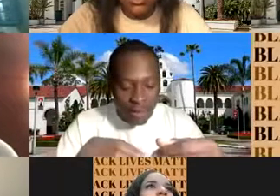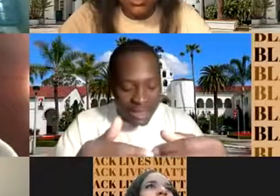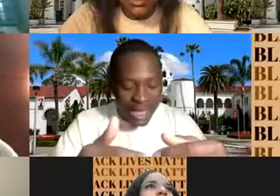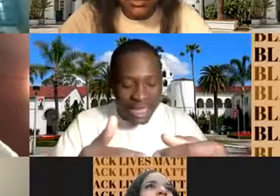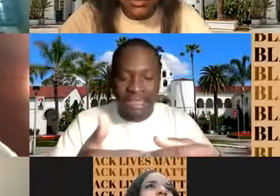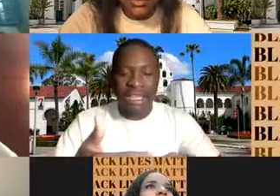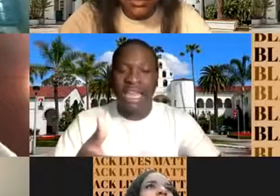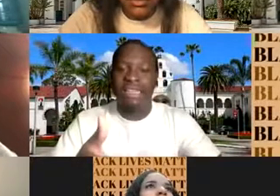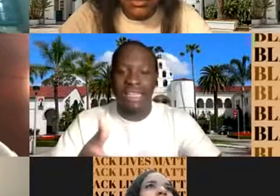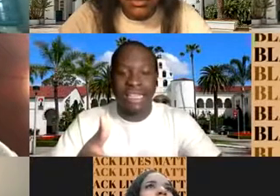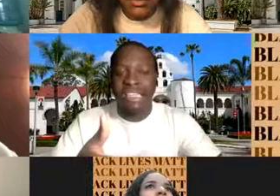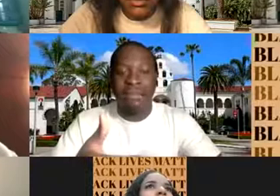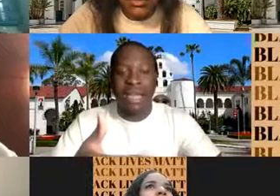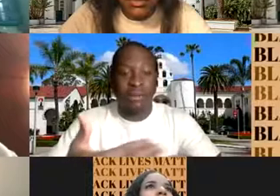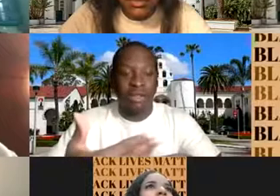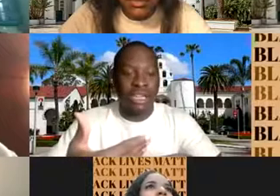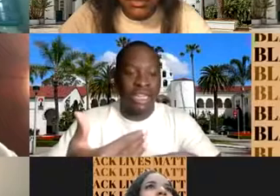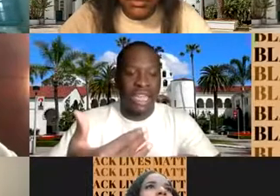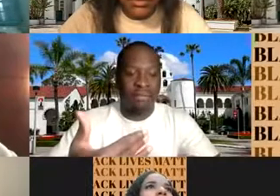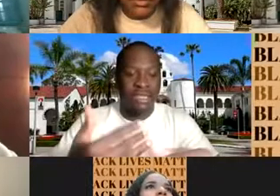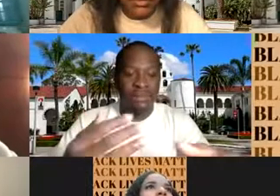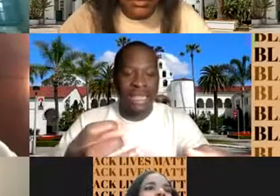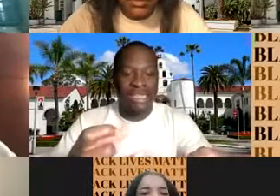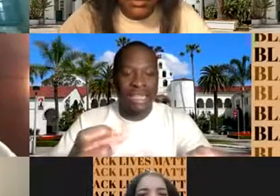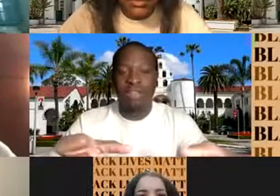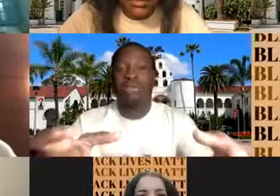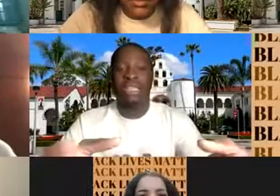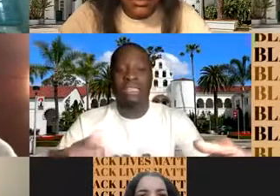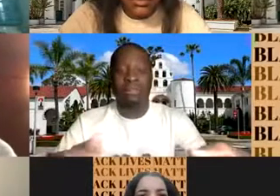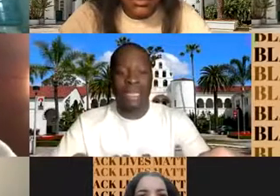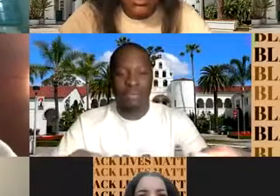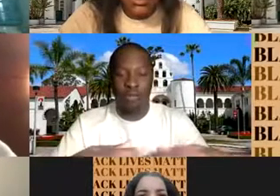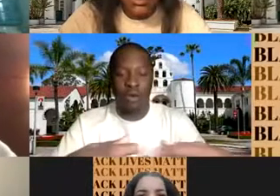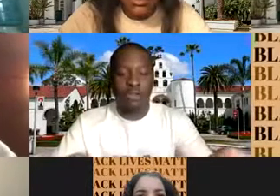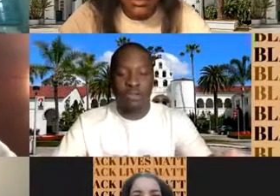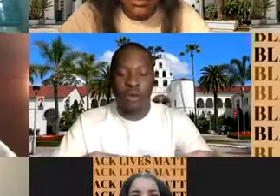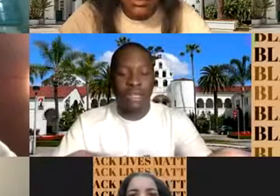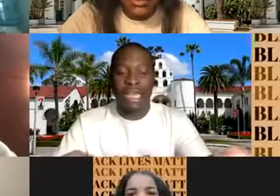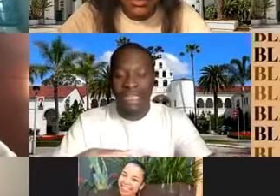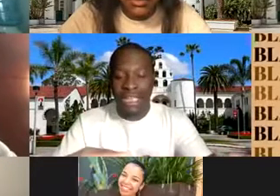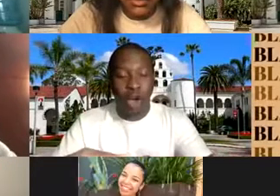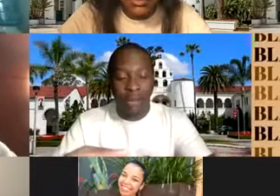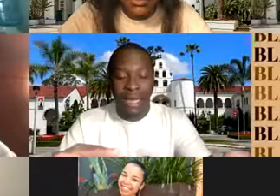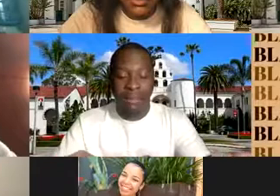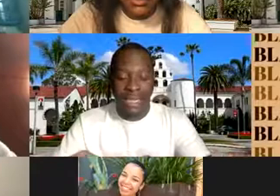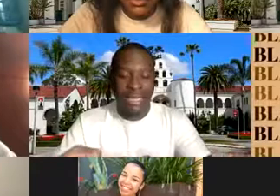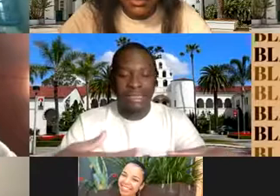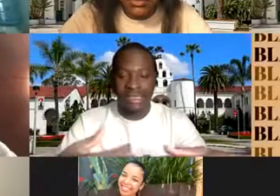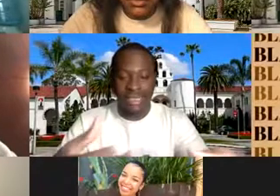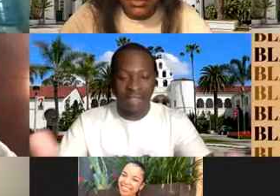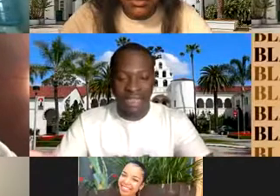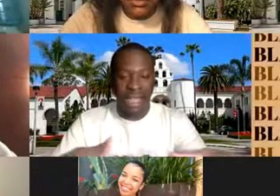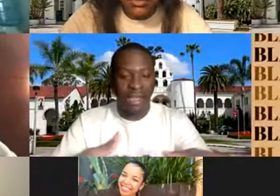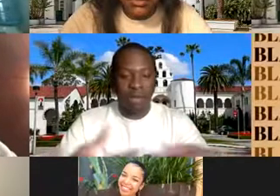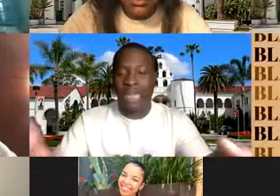I realized that this is my community. It gave me a space to really just be able to vocalize all my opinions and